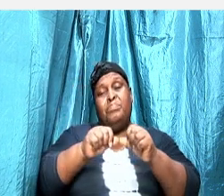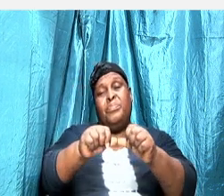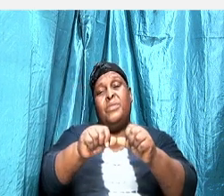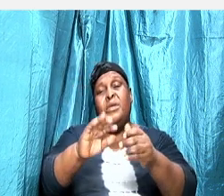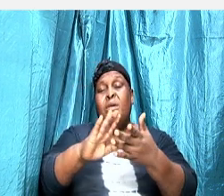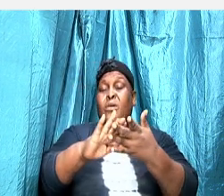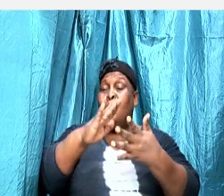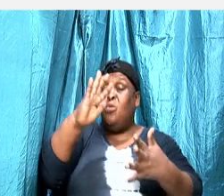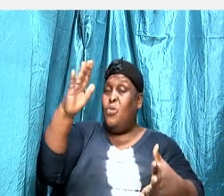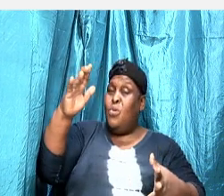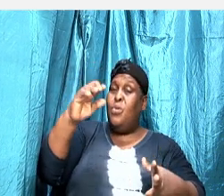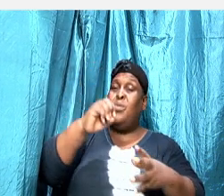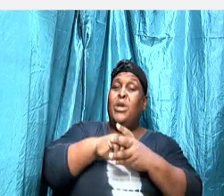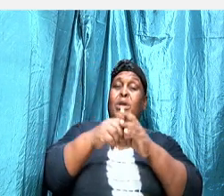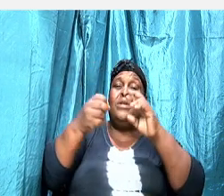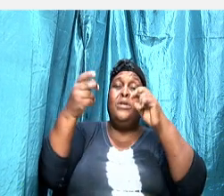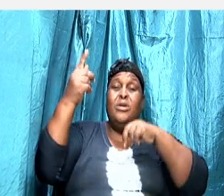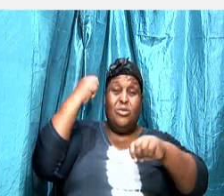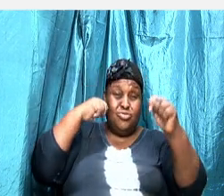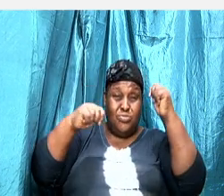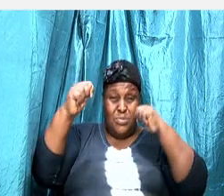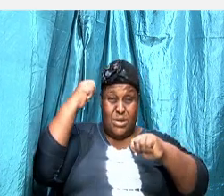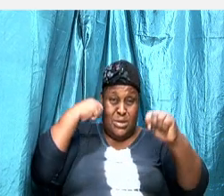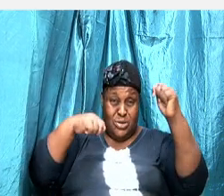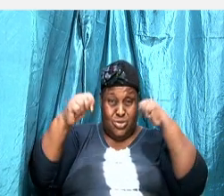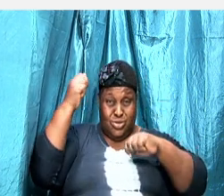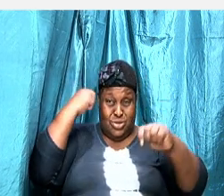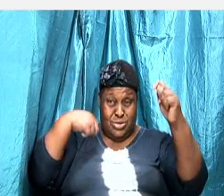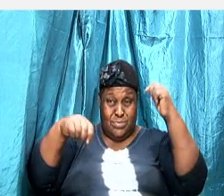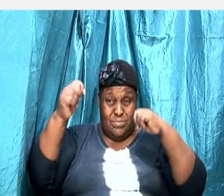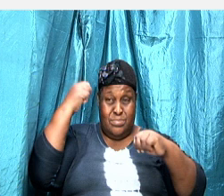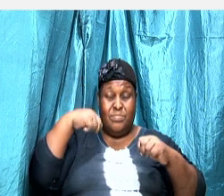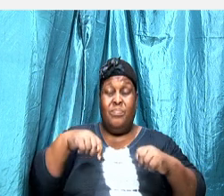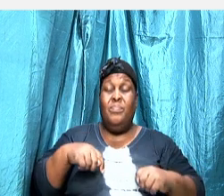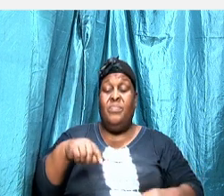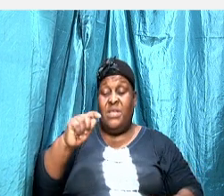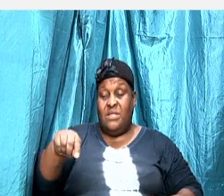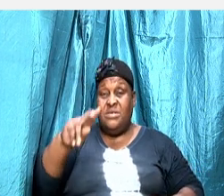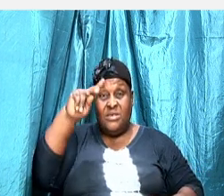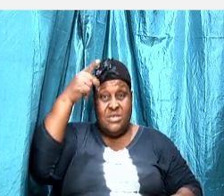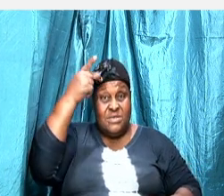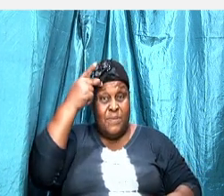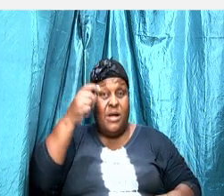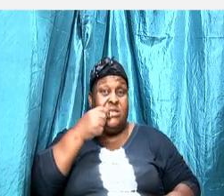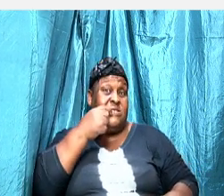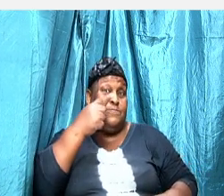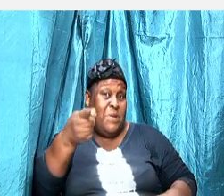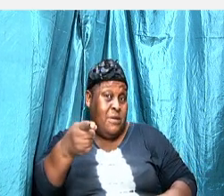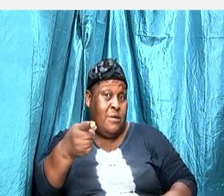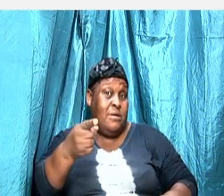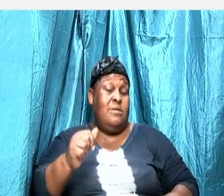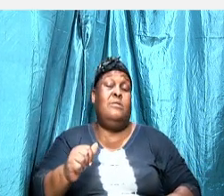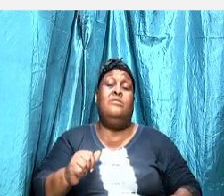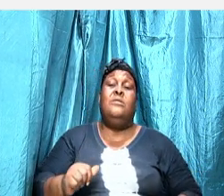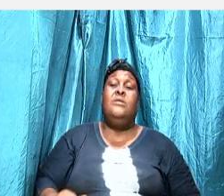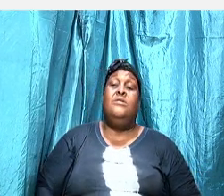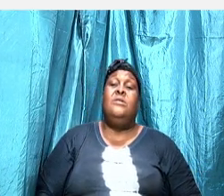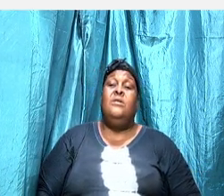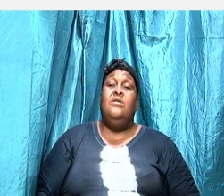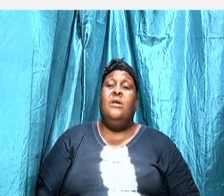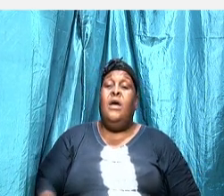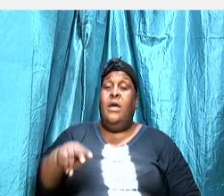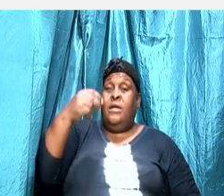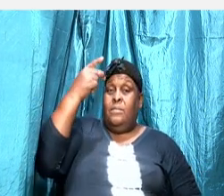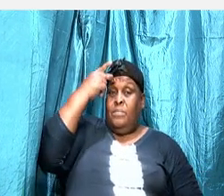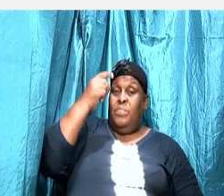in tribulation. Now, this is Paul speaking. This is not me. You know, this is Paul speaking. And Paul